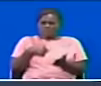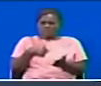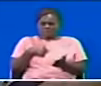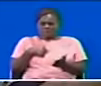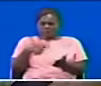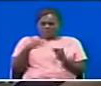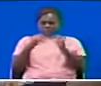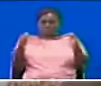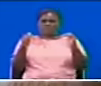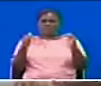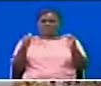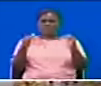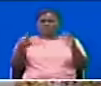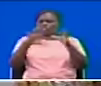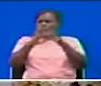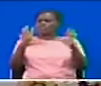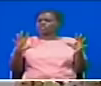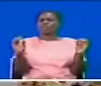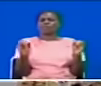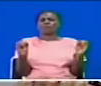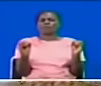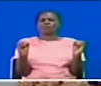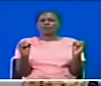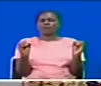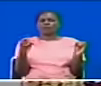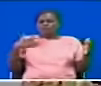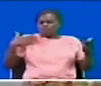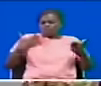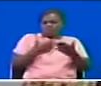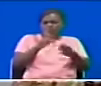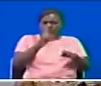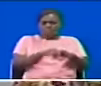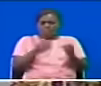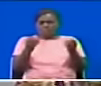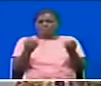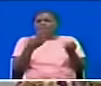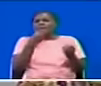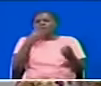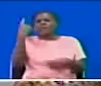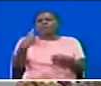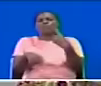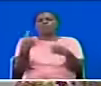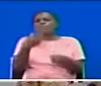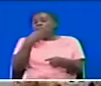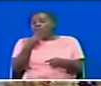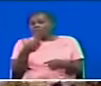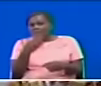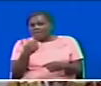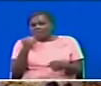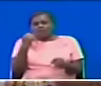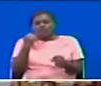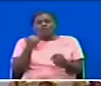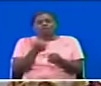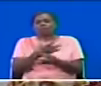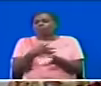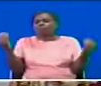this level, disconnect. And I think that's is where, until, because that's where men beat us. Men will go anywhere,